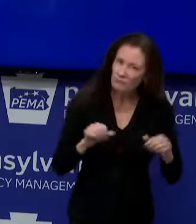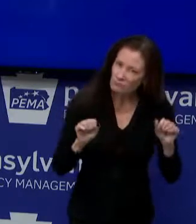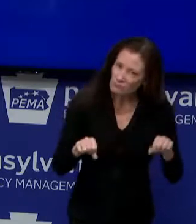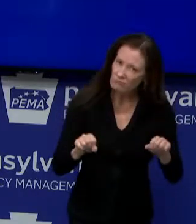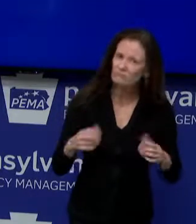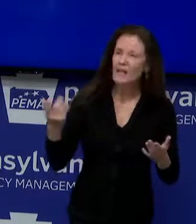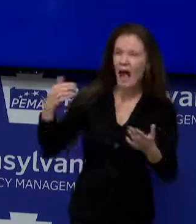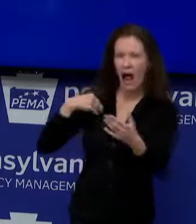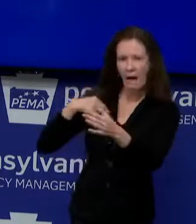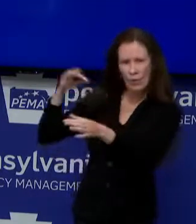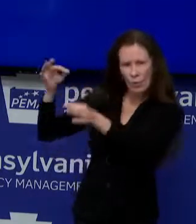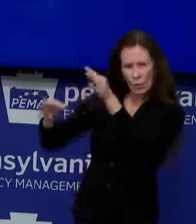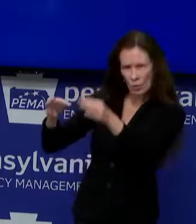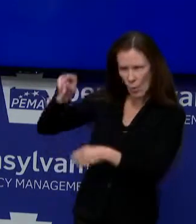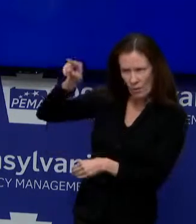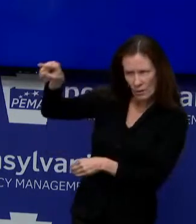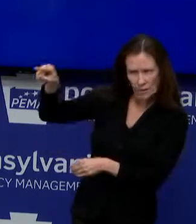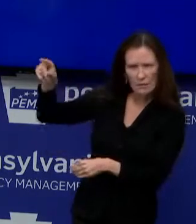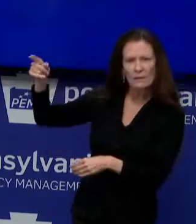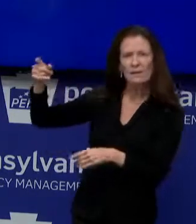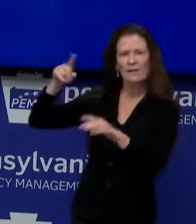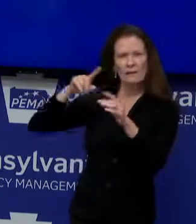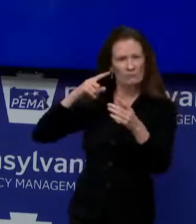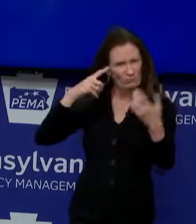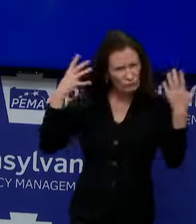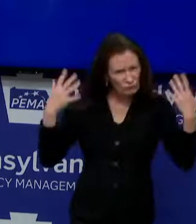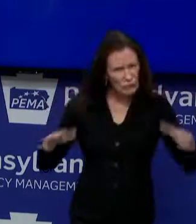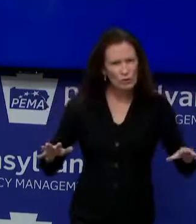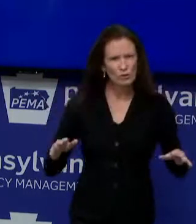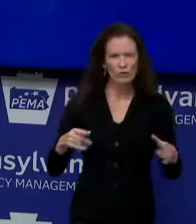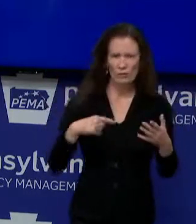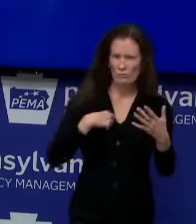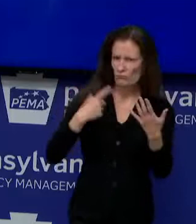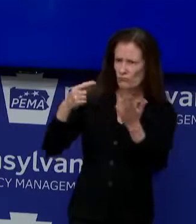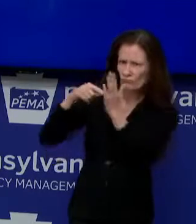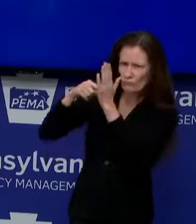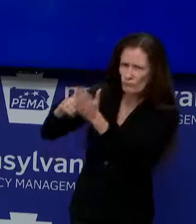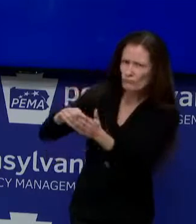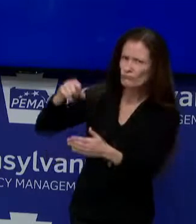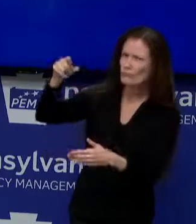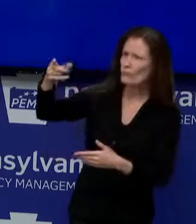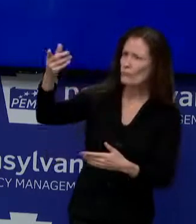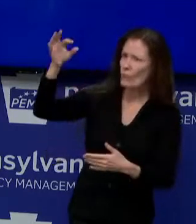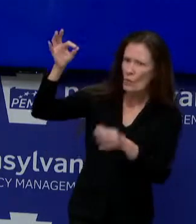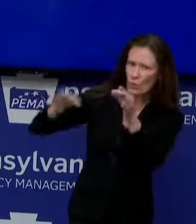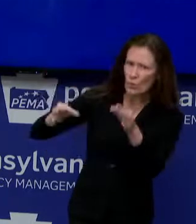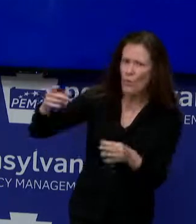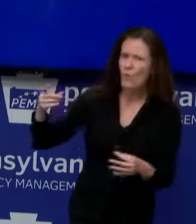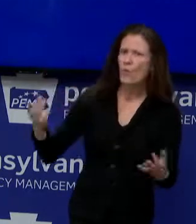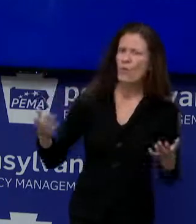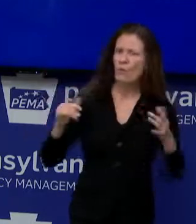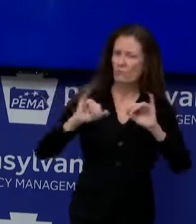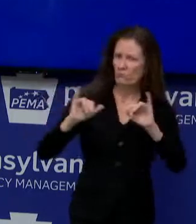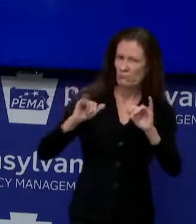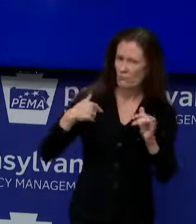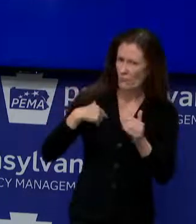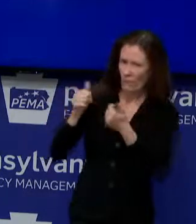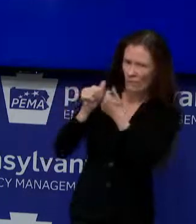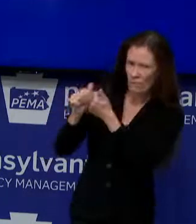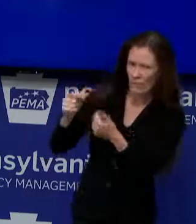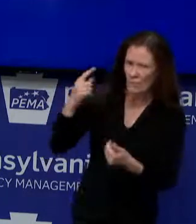system was obviously used by all kinds of folks in this process, and I think that's where the action was. It was